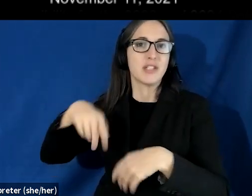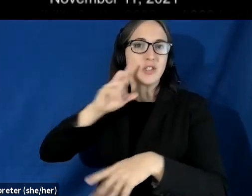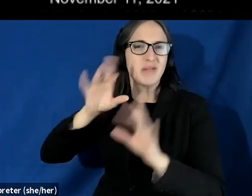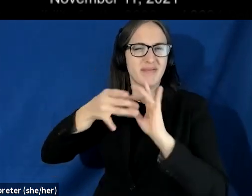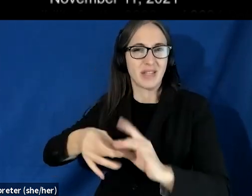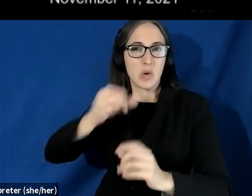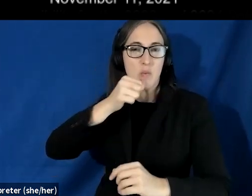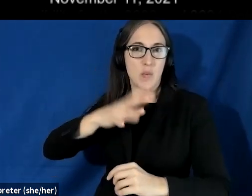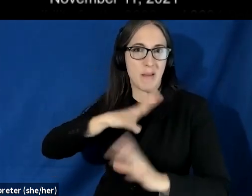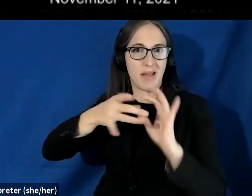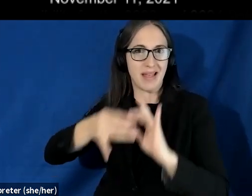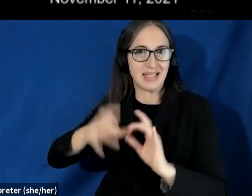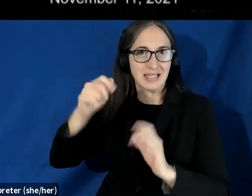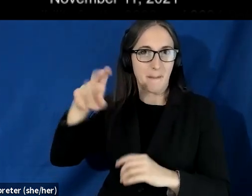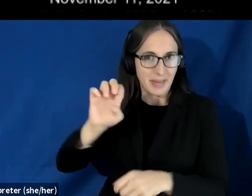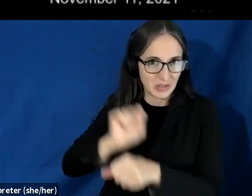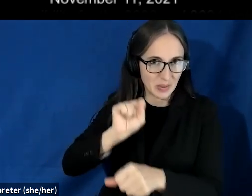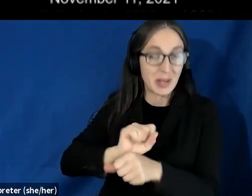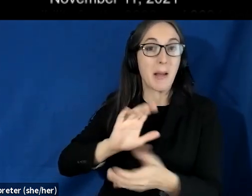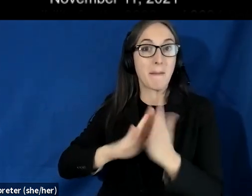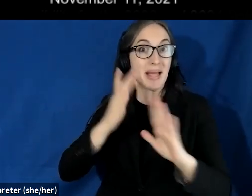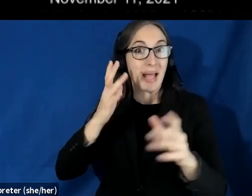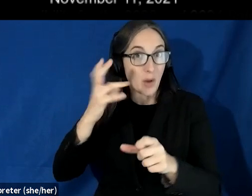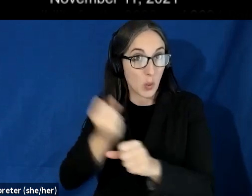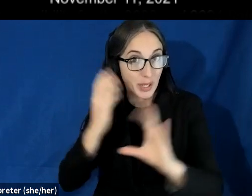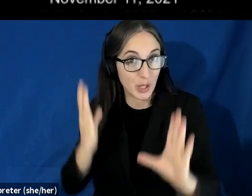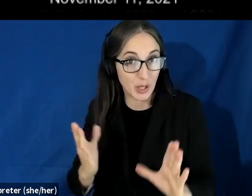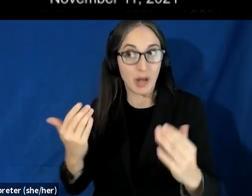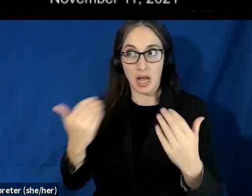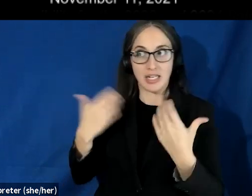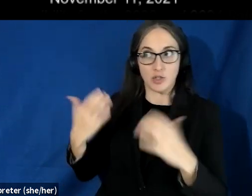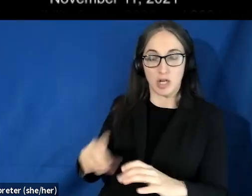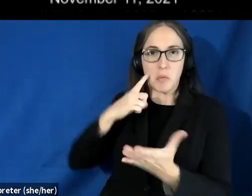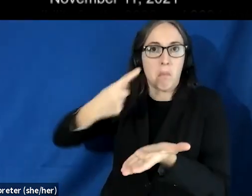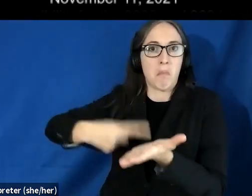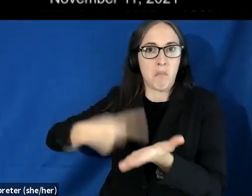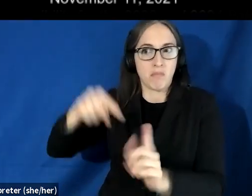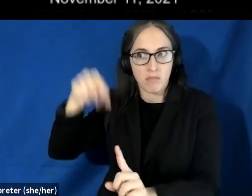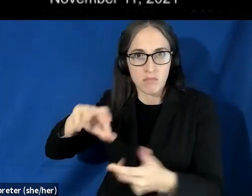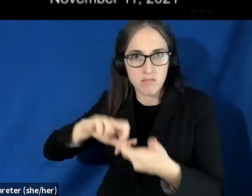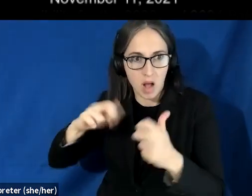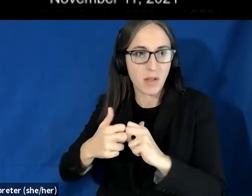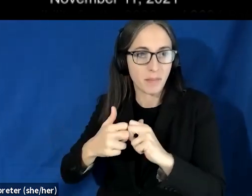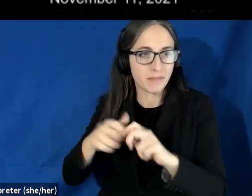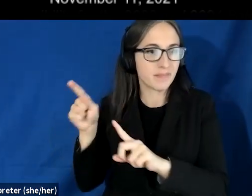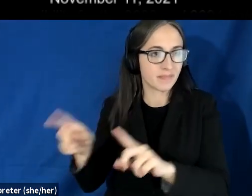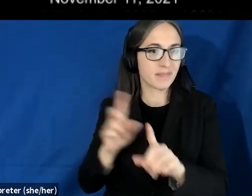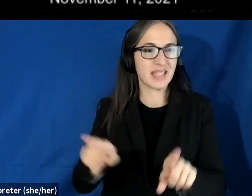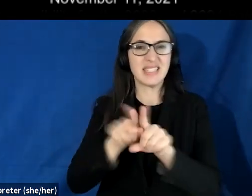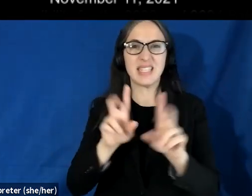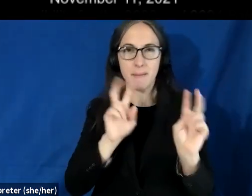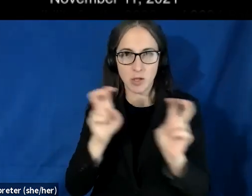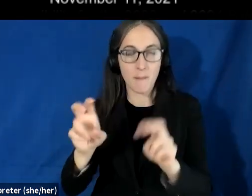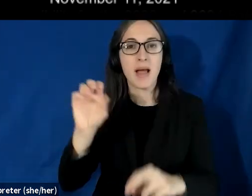the winners and had this chance to talk about this problem. Then we ran a webinar with the same topic at SGAC Iran in